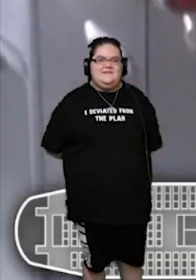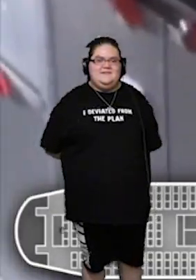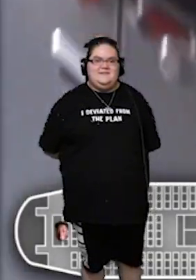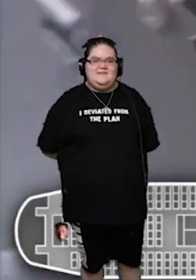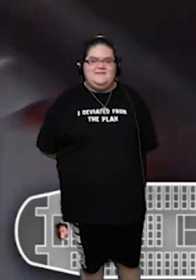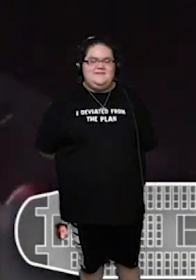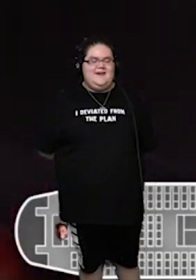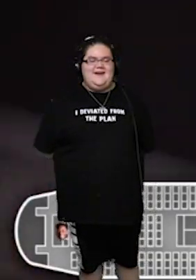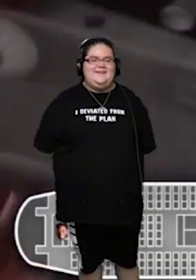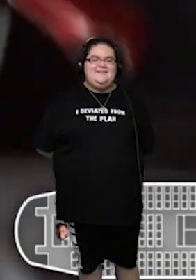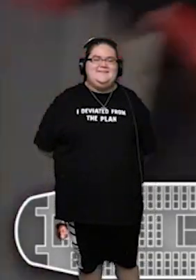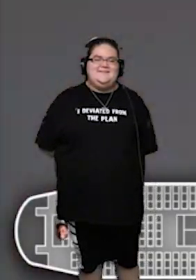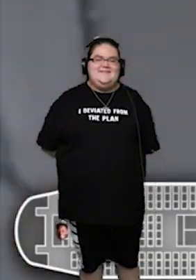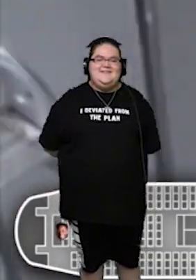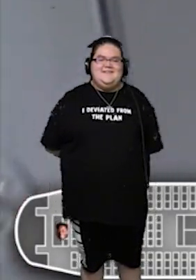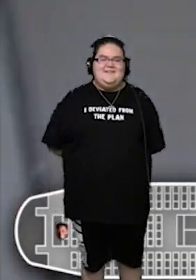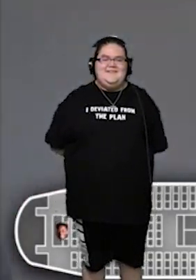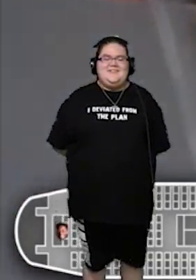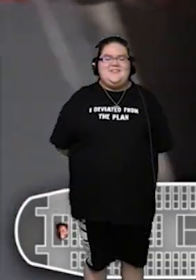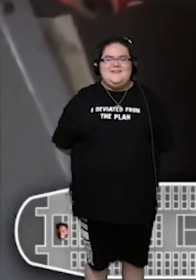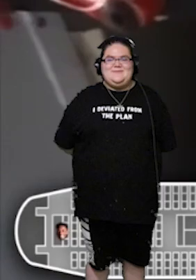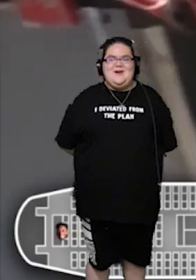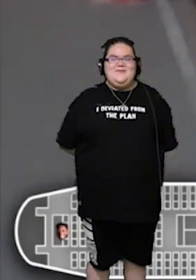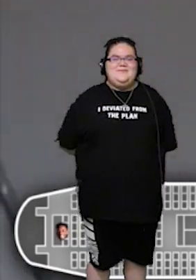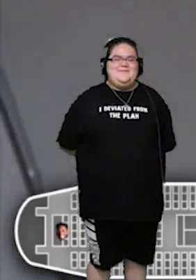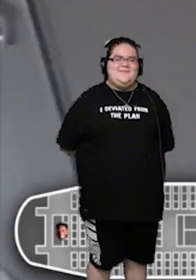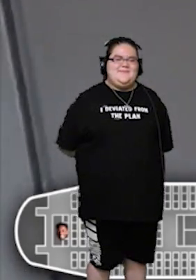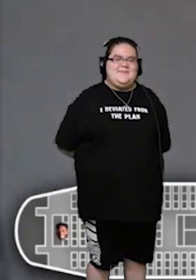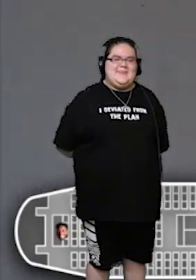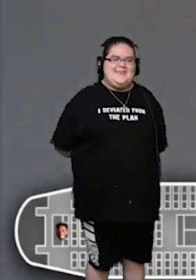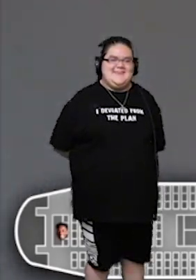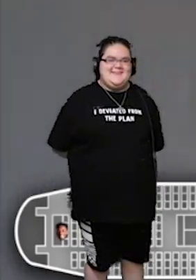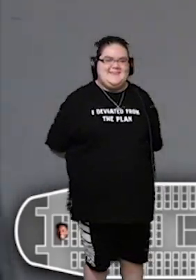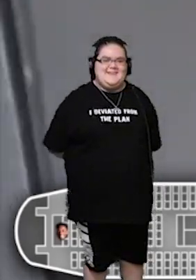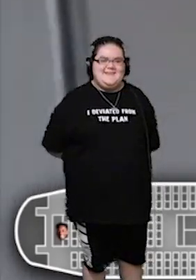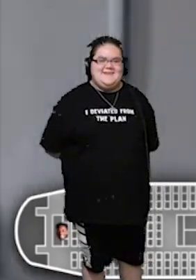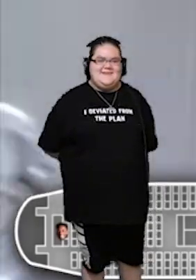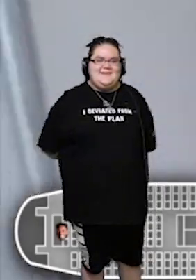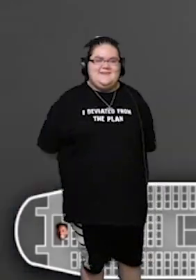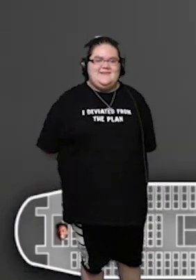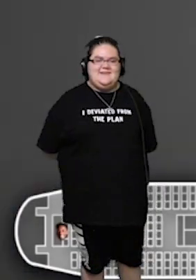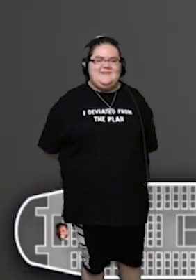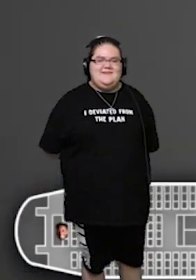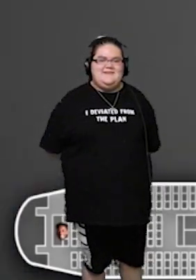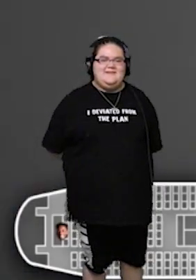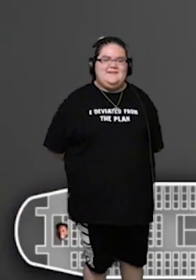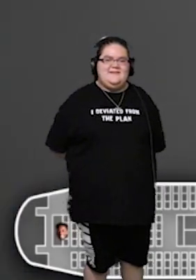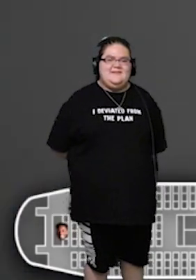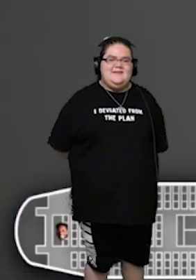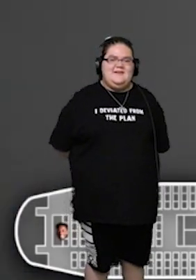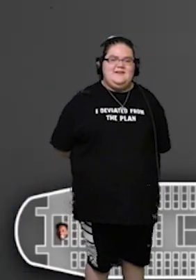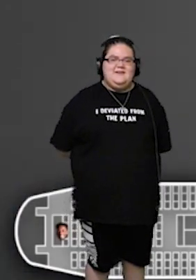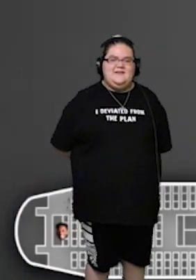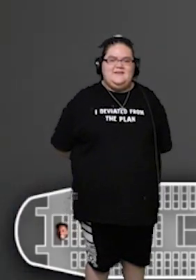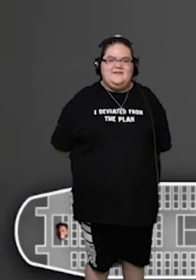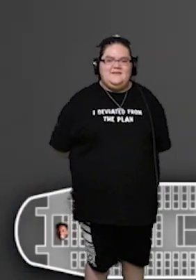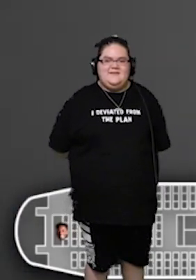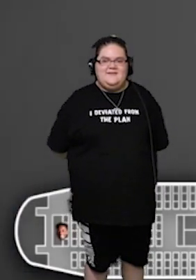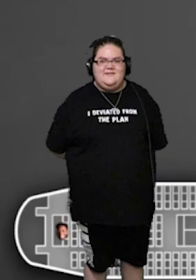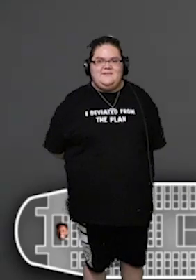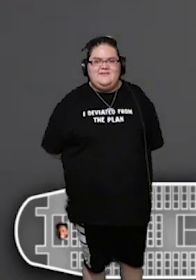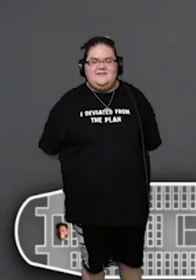Surely not, right? Nah. You chilling, bro. So that's what I did last time. I opened up and I didn't see him. You want to check that place again? I just did.